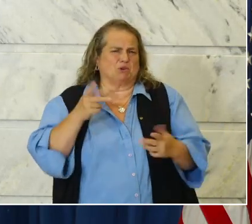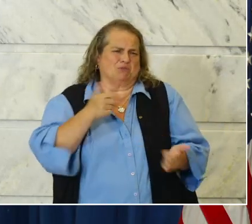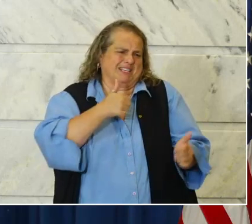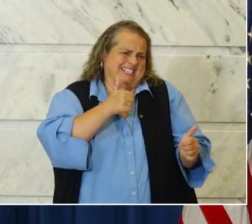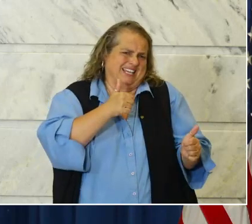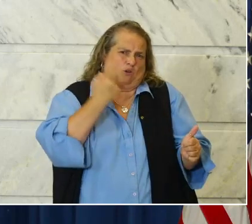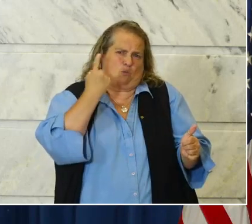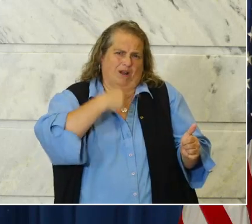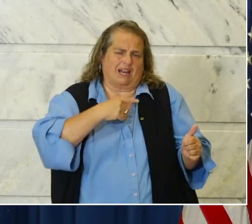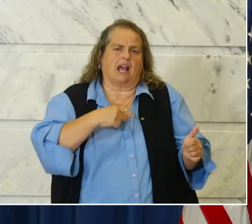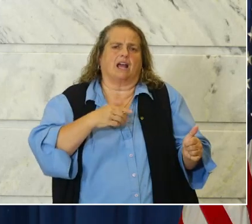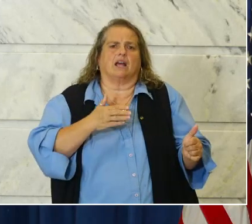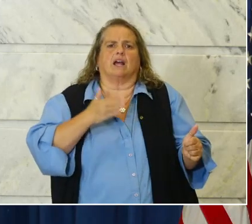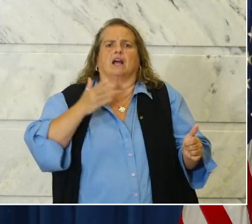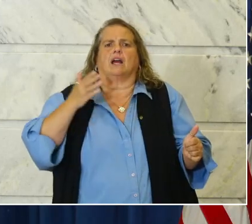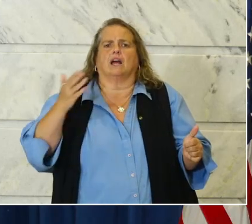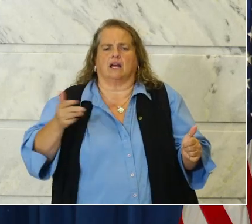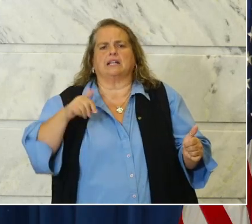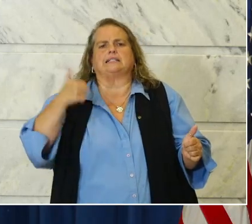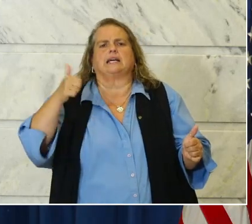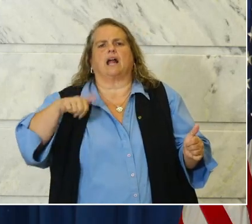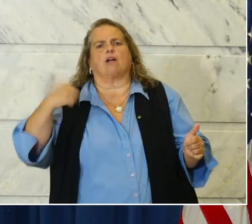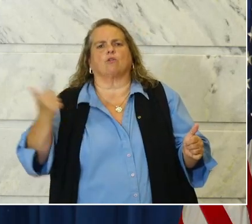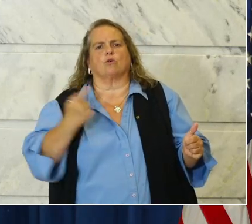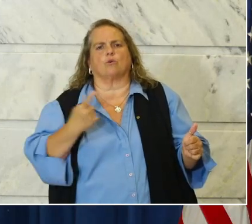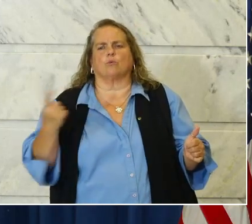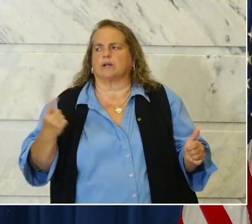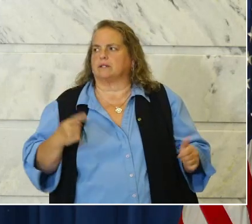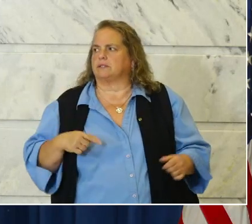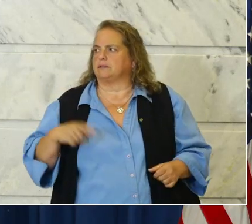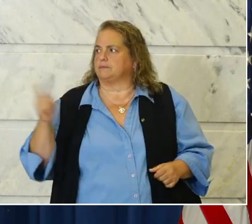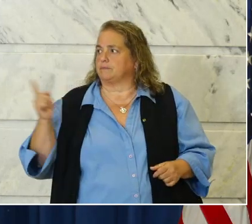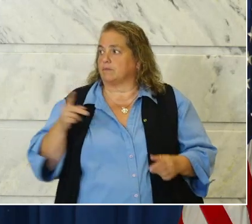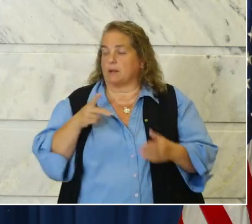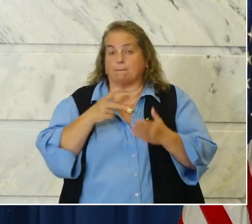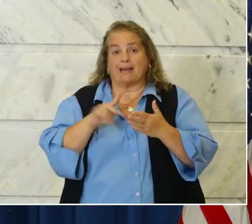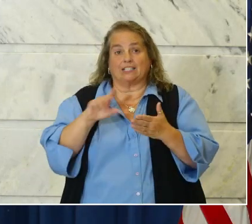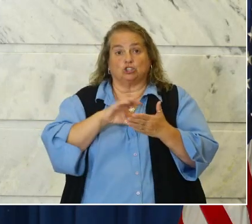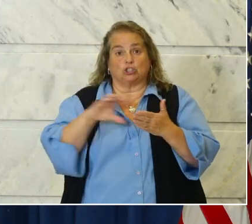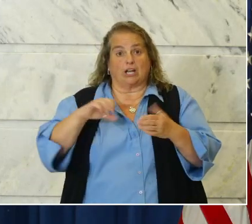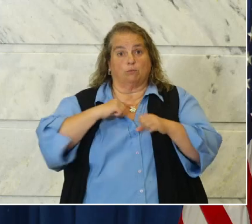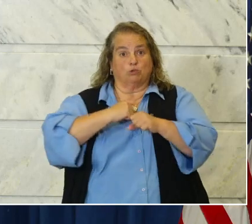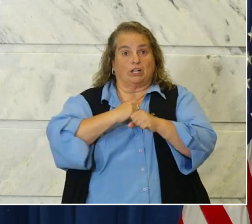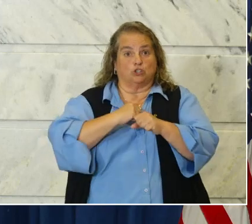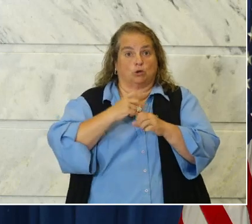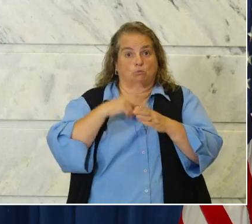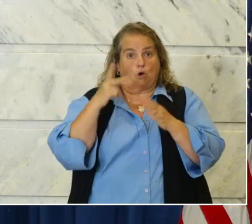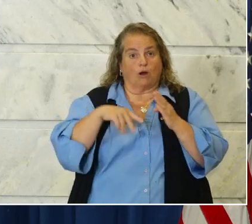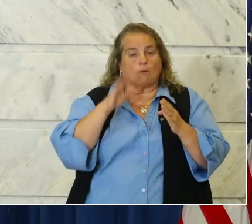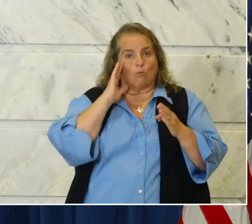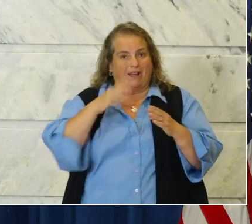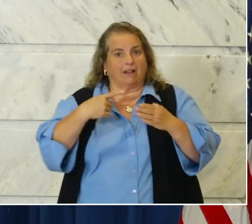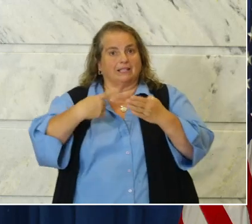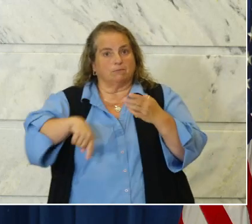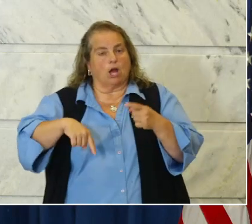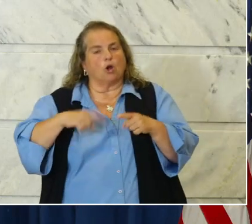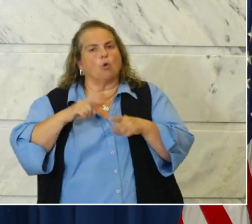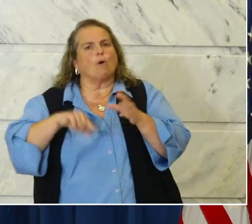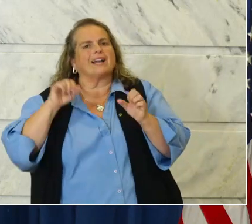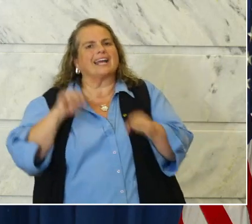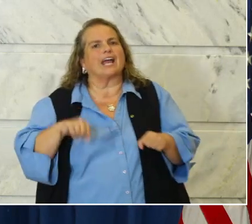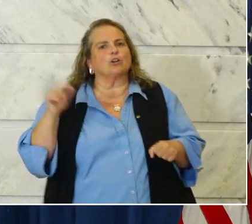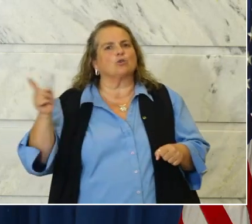a week, and do 10 another. So the Paycheck Protection Program has expired. What can you